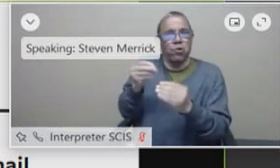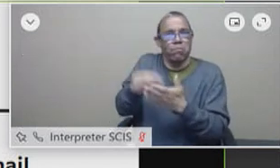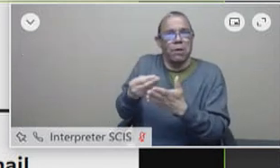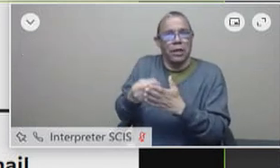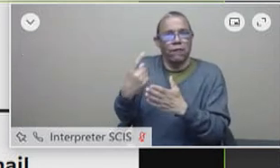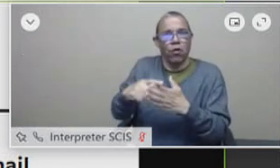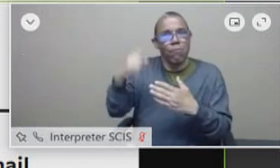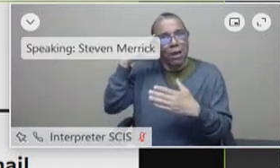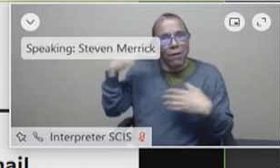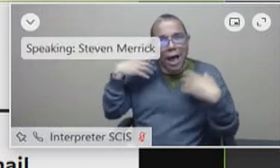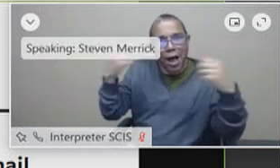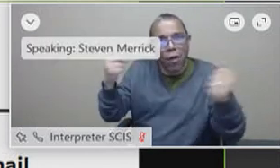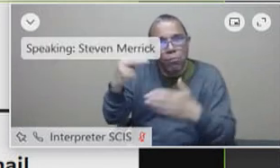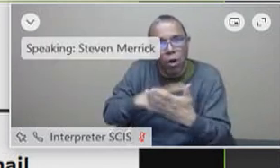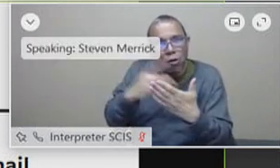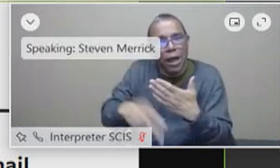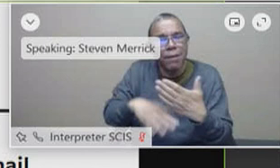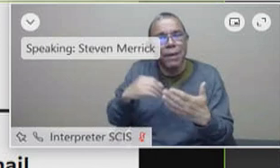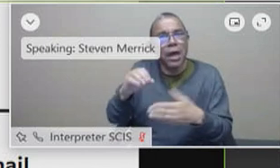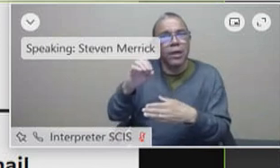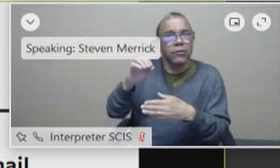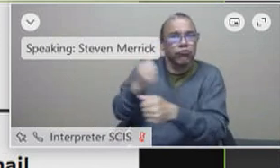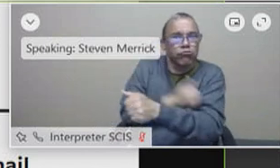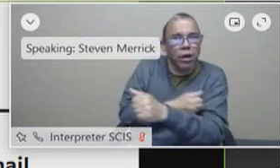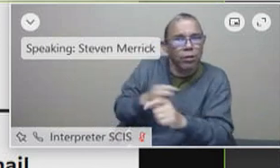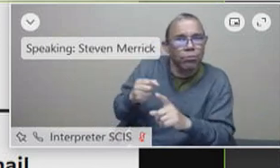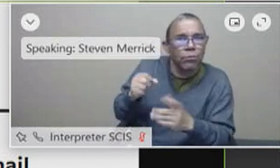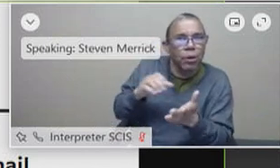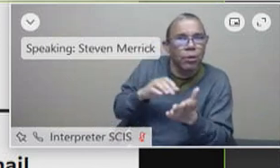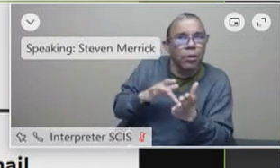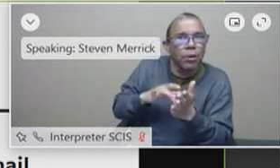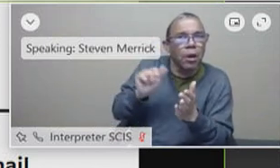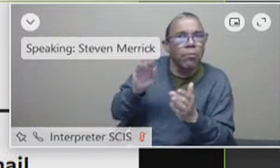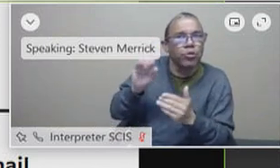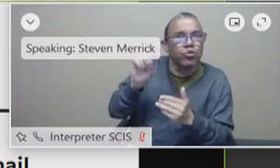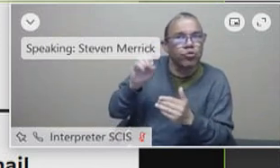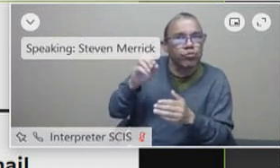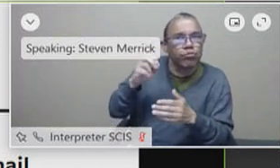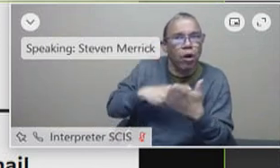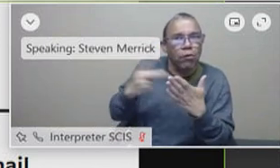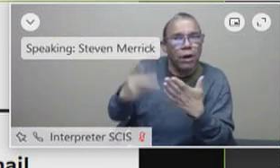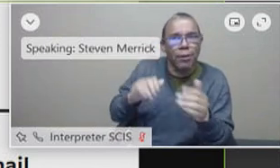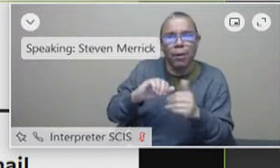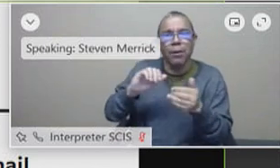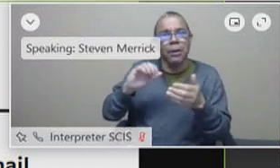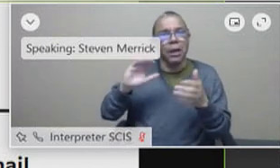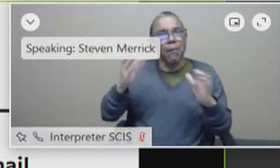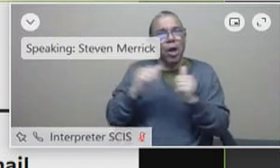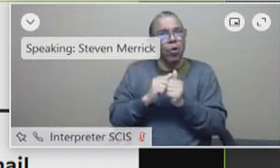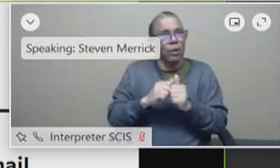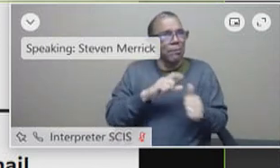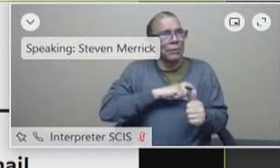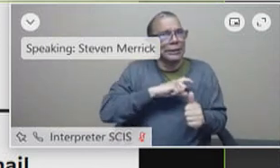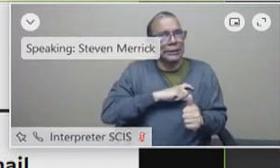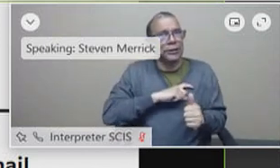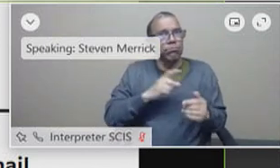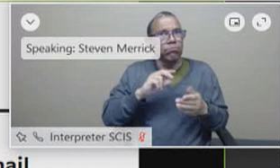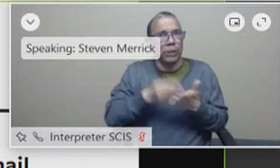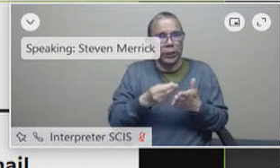for every dollar spent on police for the second year since we've done this analysis. In the last 10 years